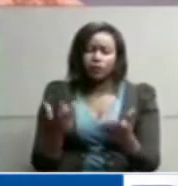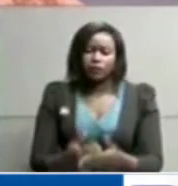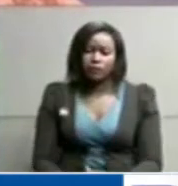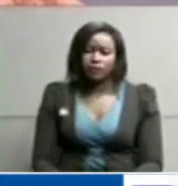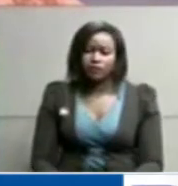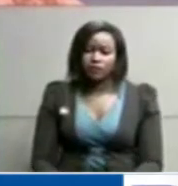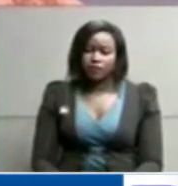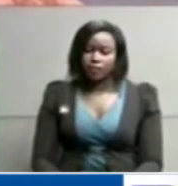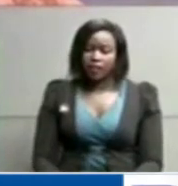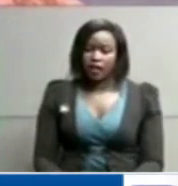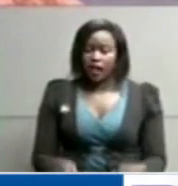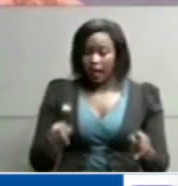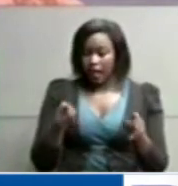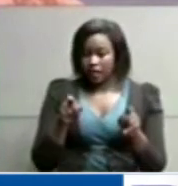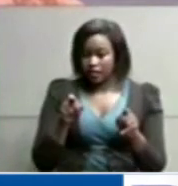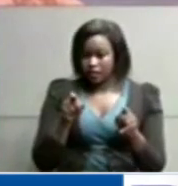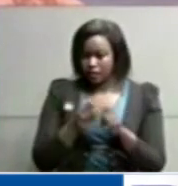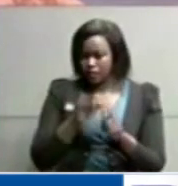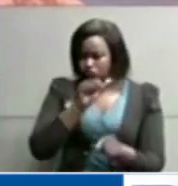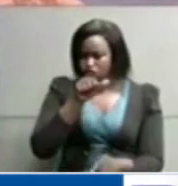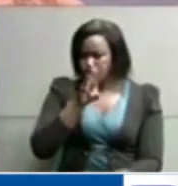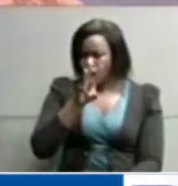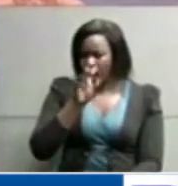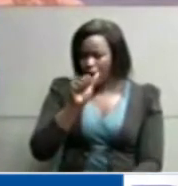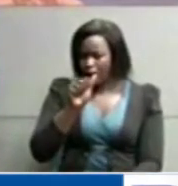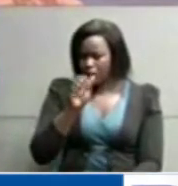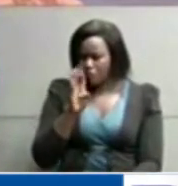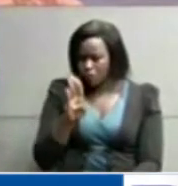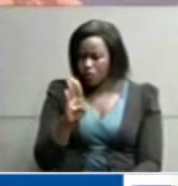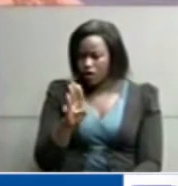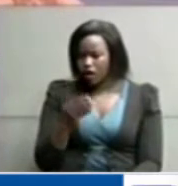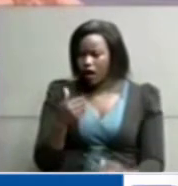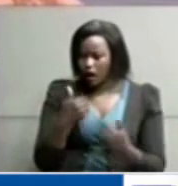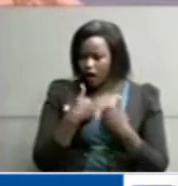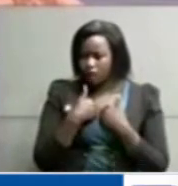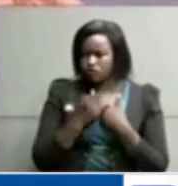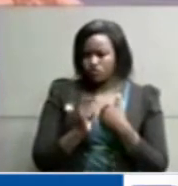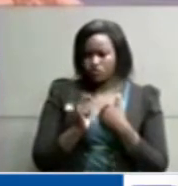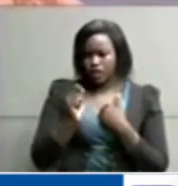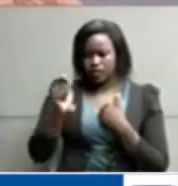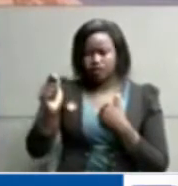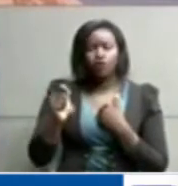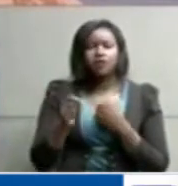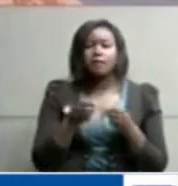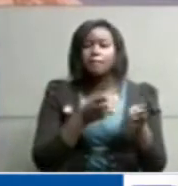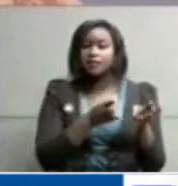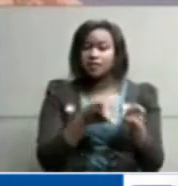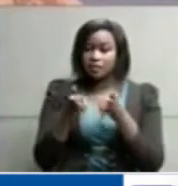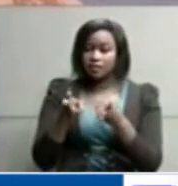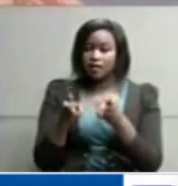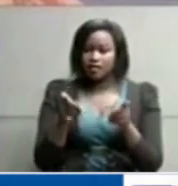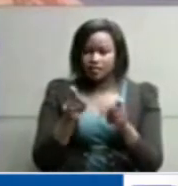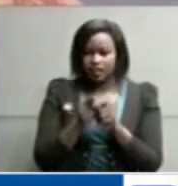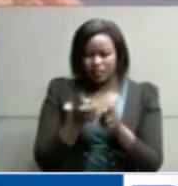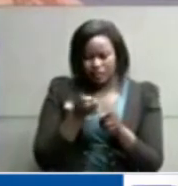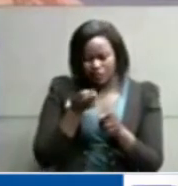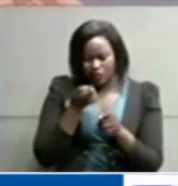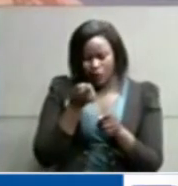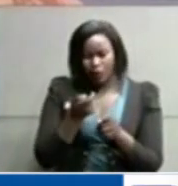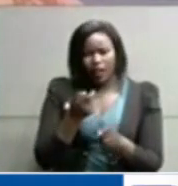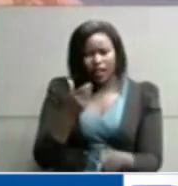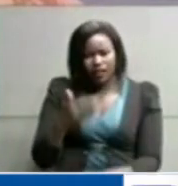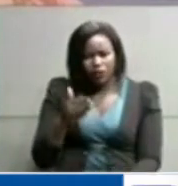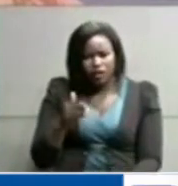can be transported. The swab itself has a transport medium. Some little liquid which preserves